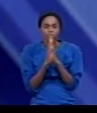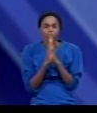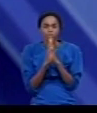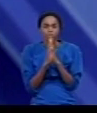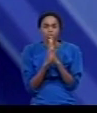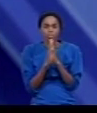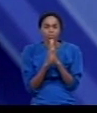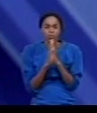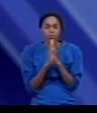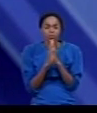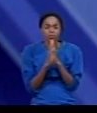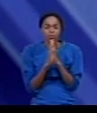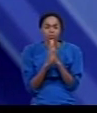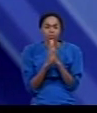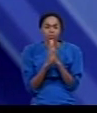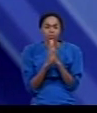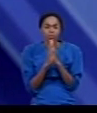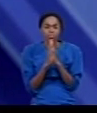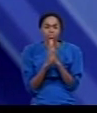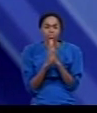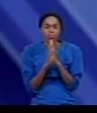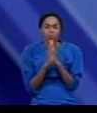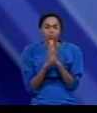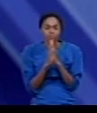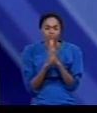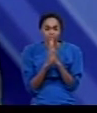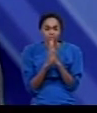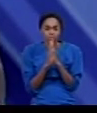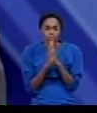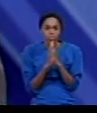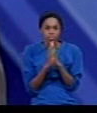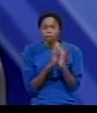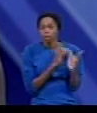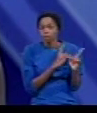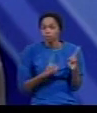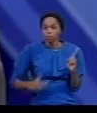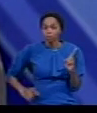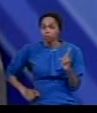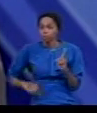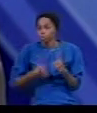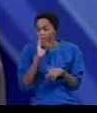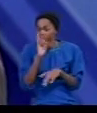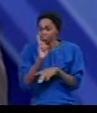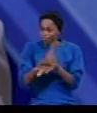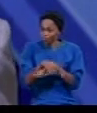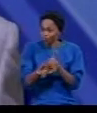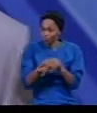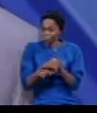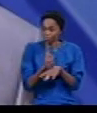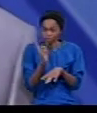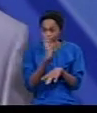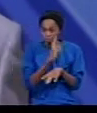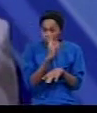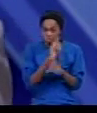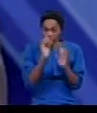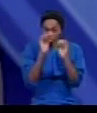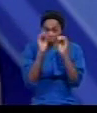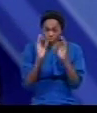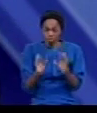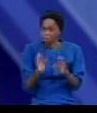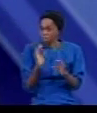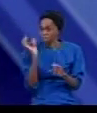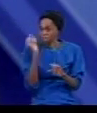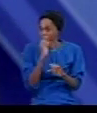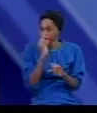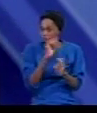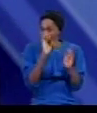The Lord rebuked false teachers and false teaching